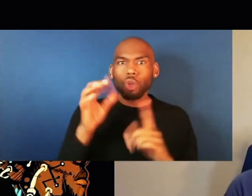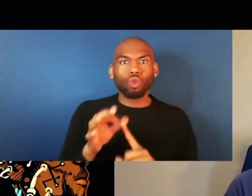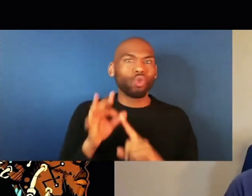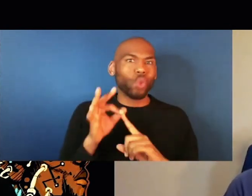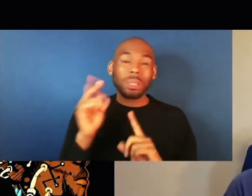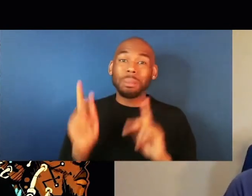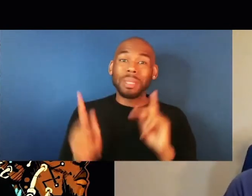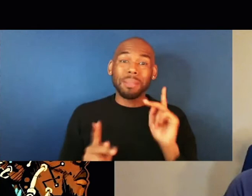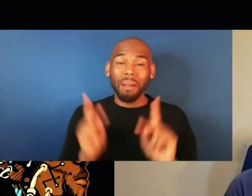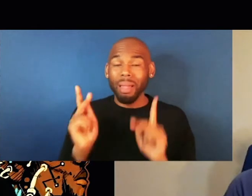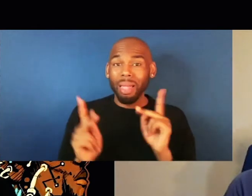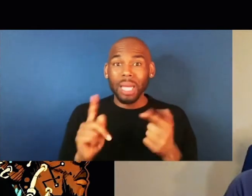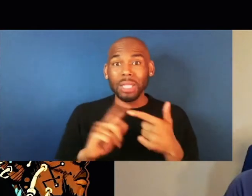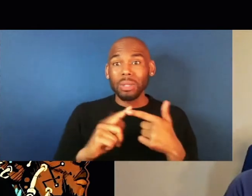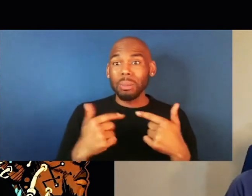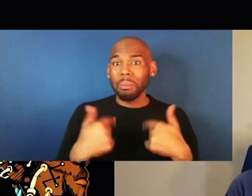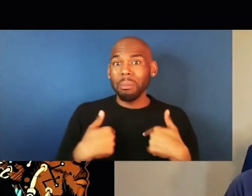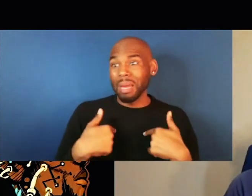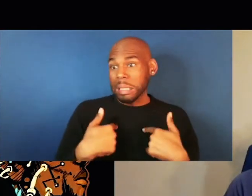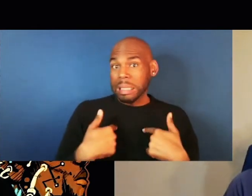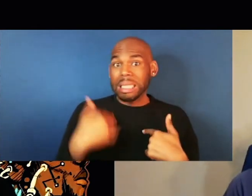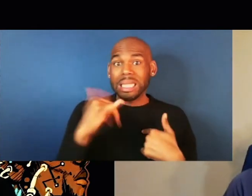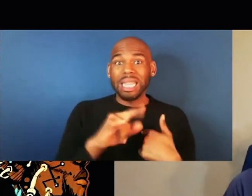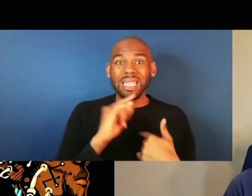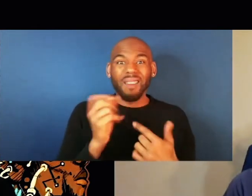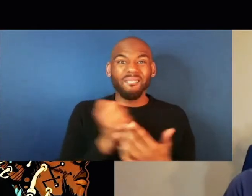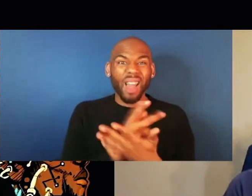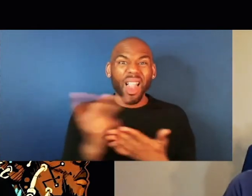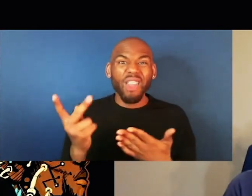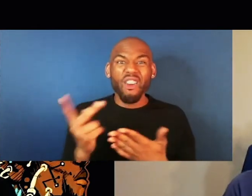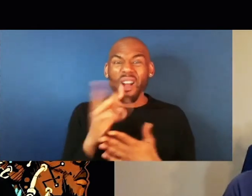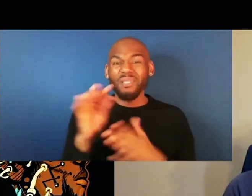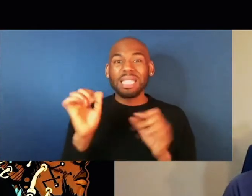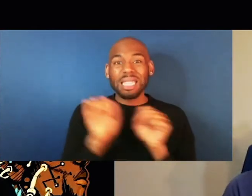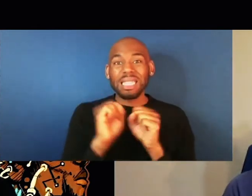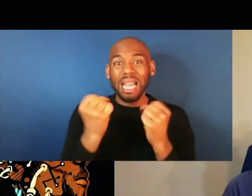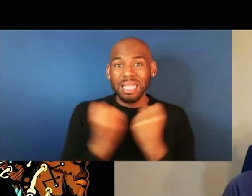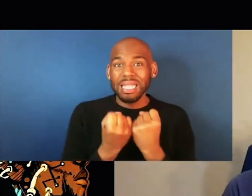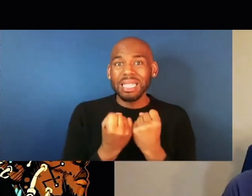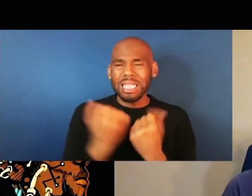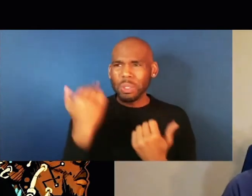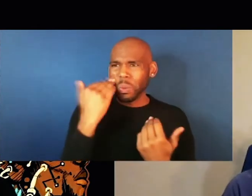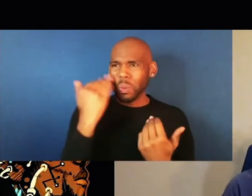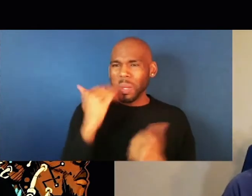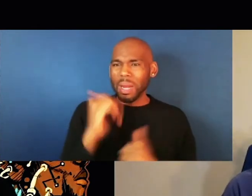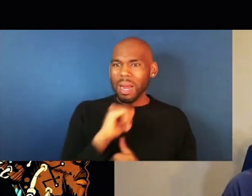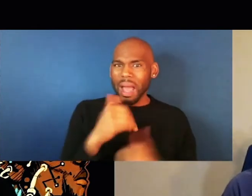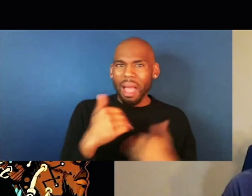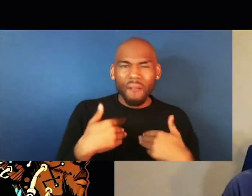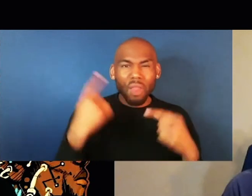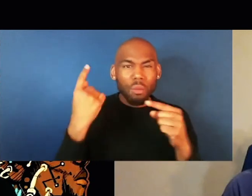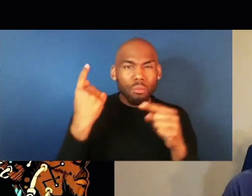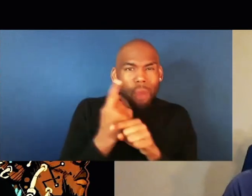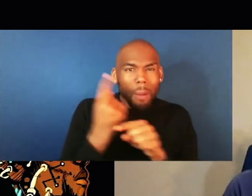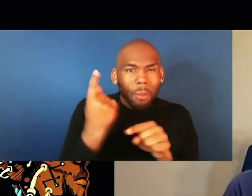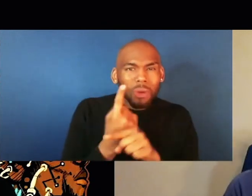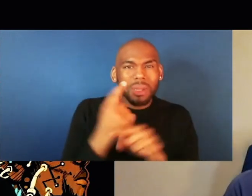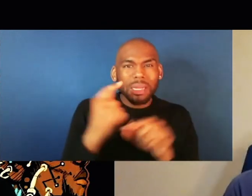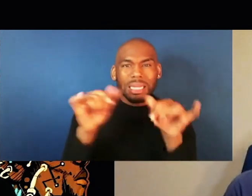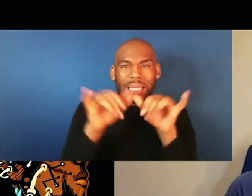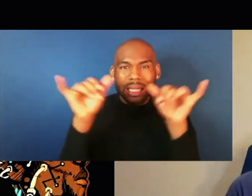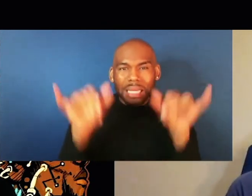for, you know, certain people, you know what I'm saying? And that's, so it's, to me, it's like a failure of the society to actually not have